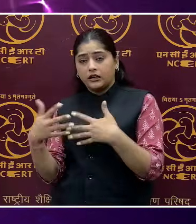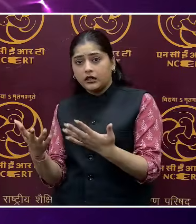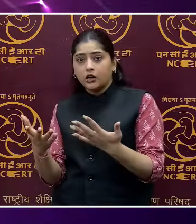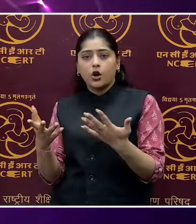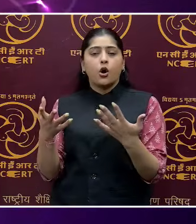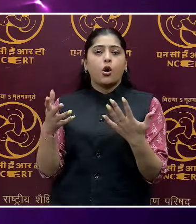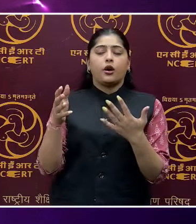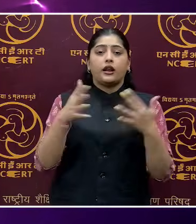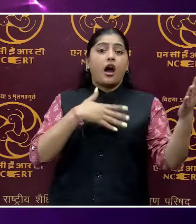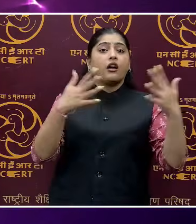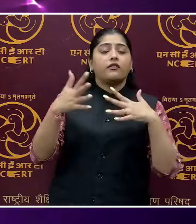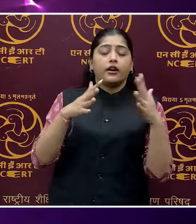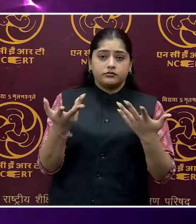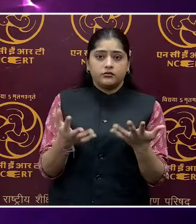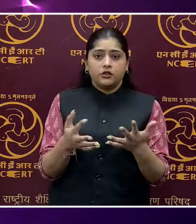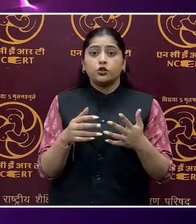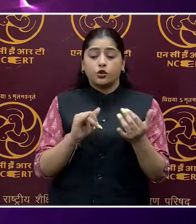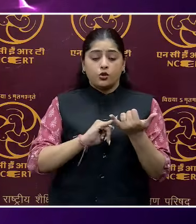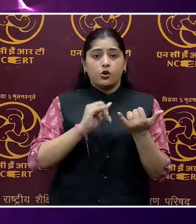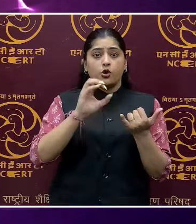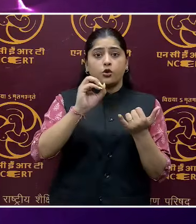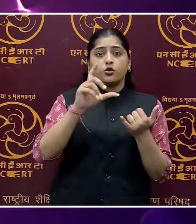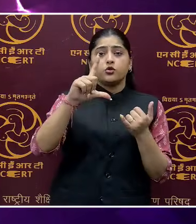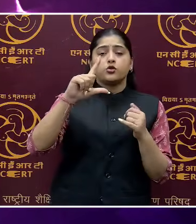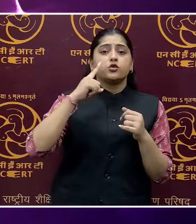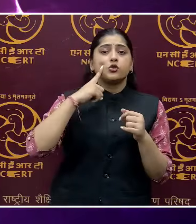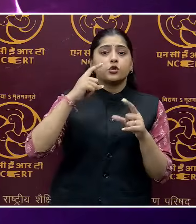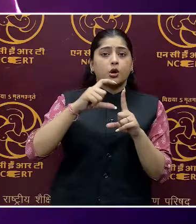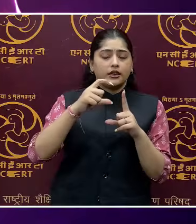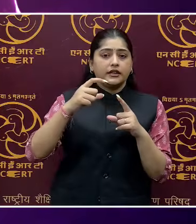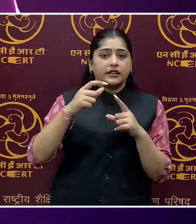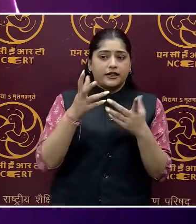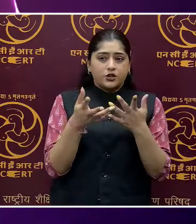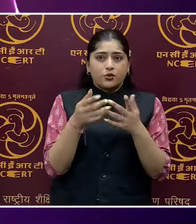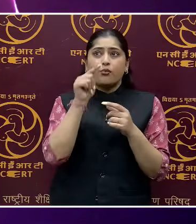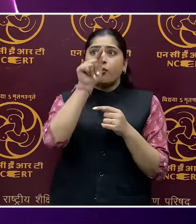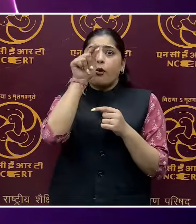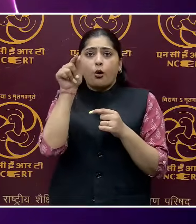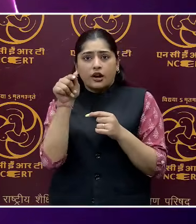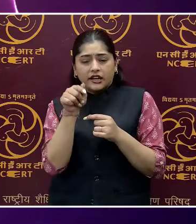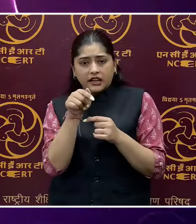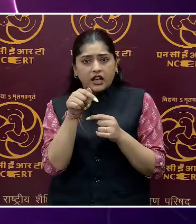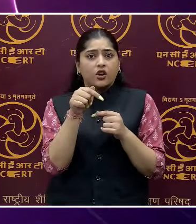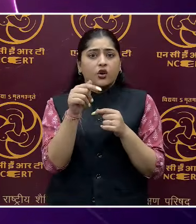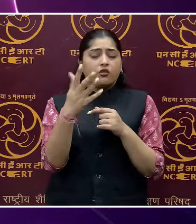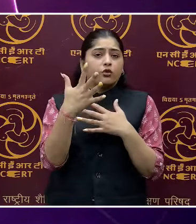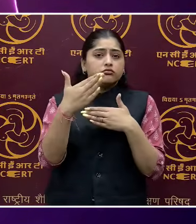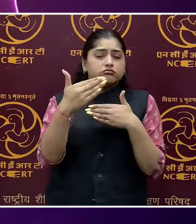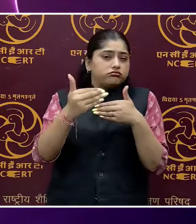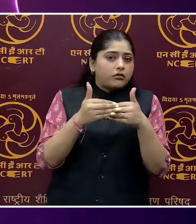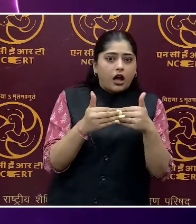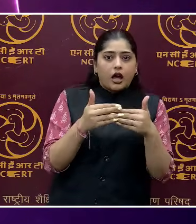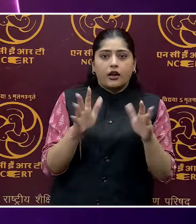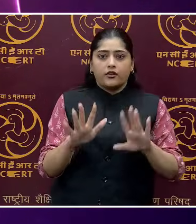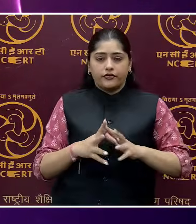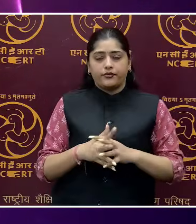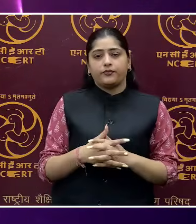are incompressible as their volume cannot be decreased if we apply the external